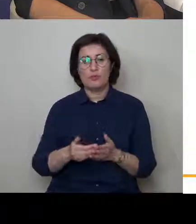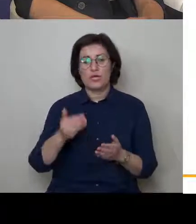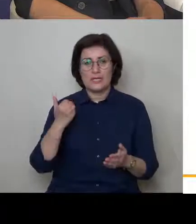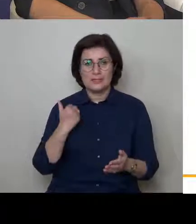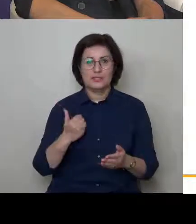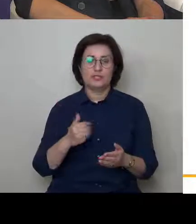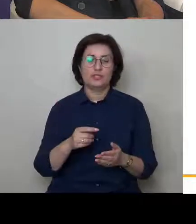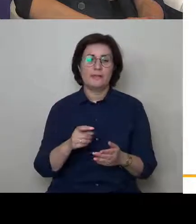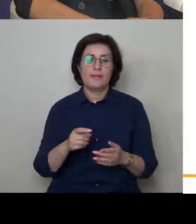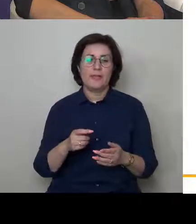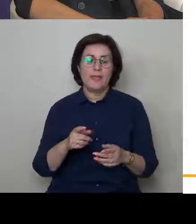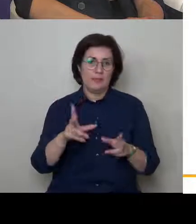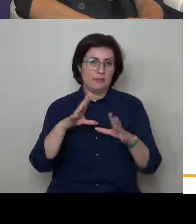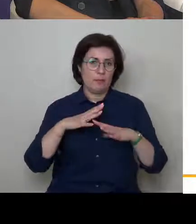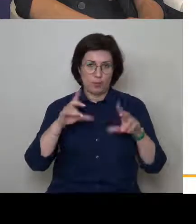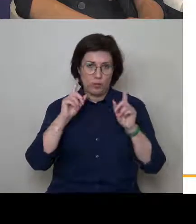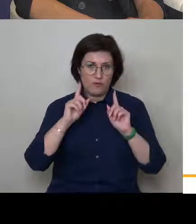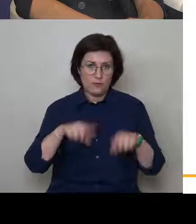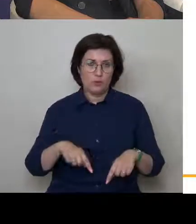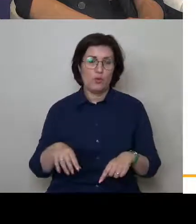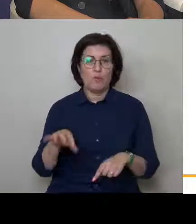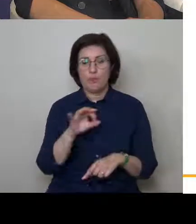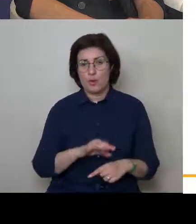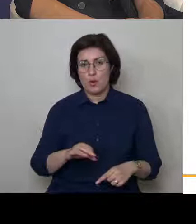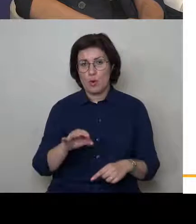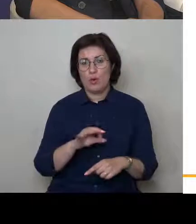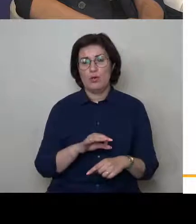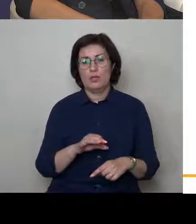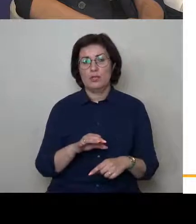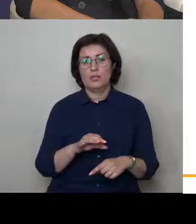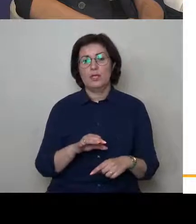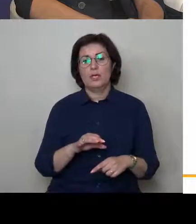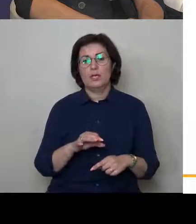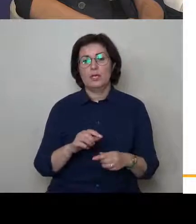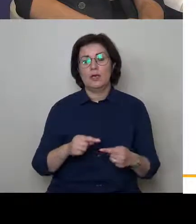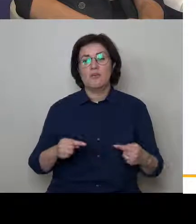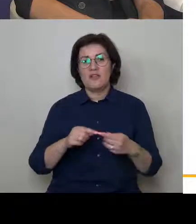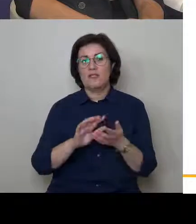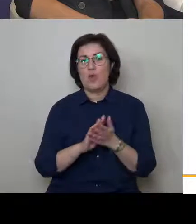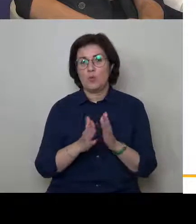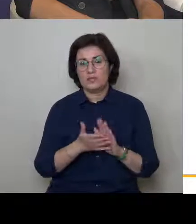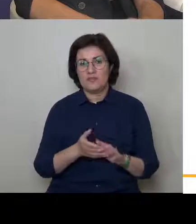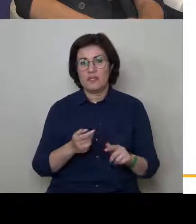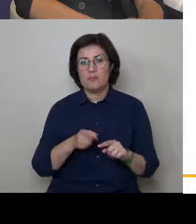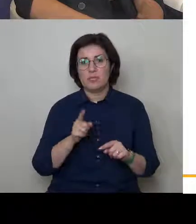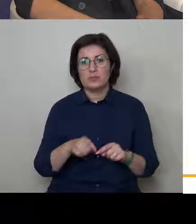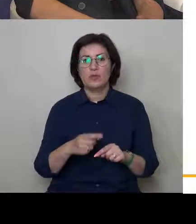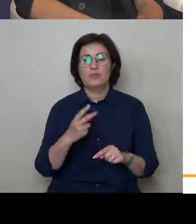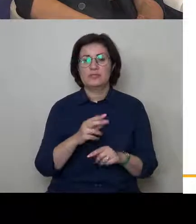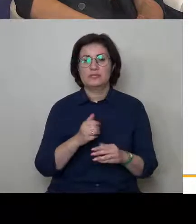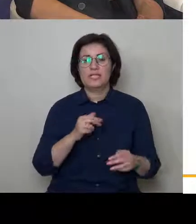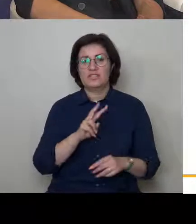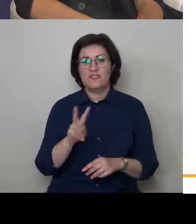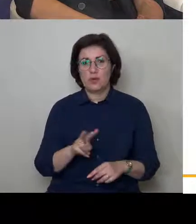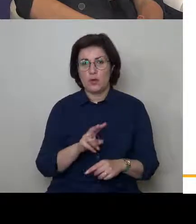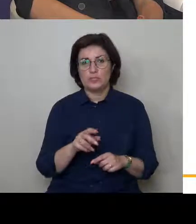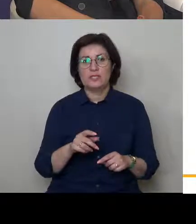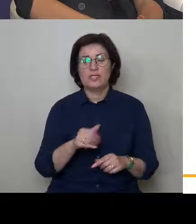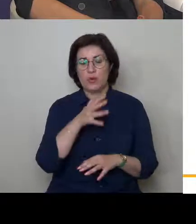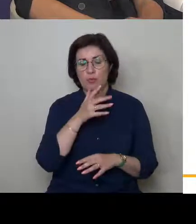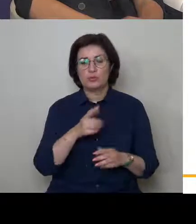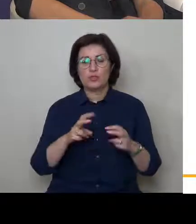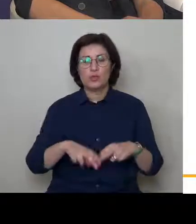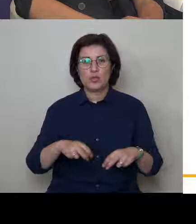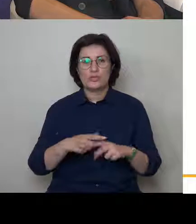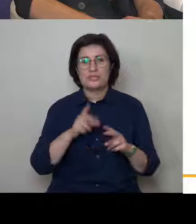as described in the complaint. One also has to explain why one wants to correct it, why certain circumstances